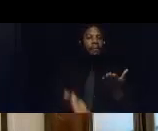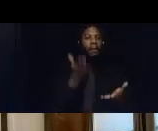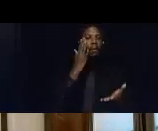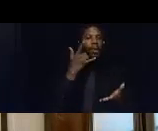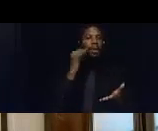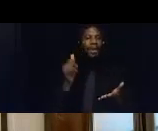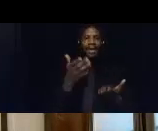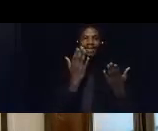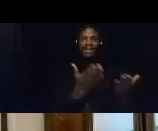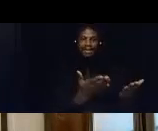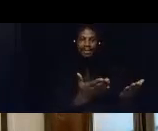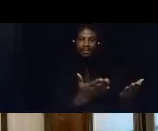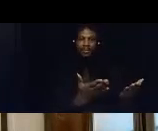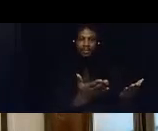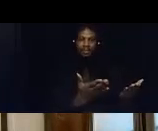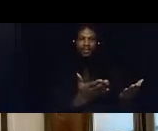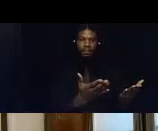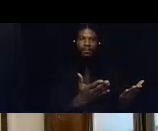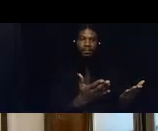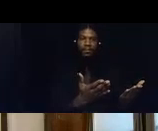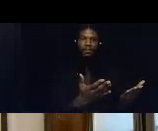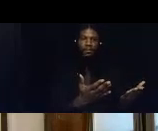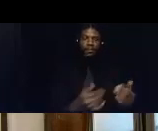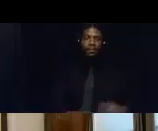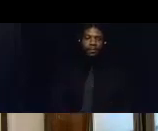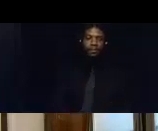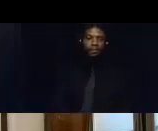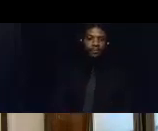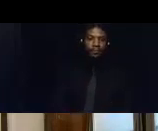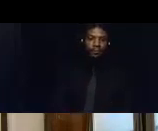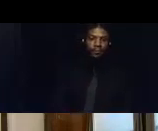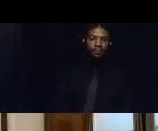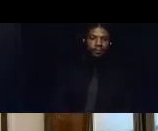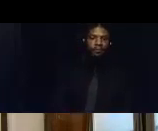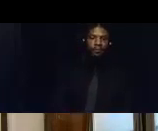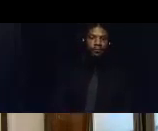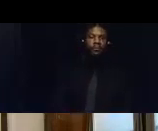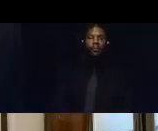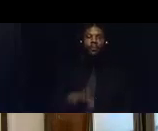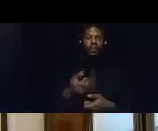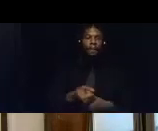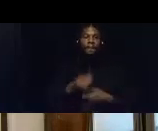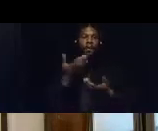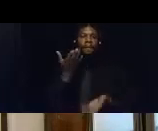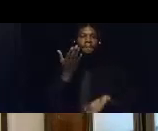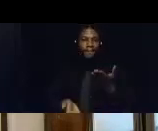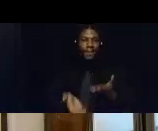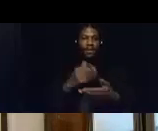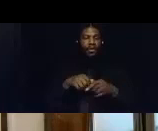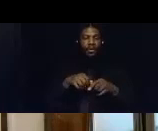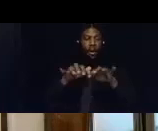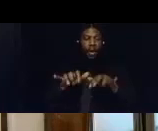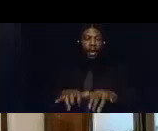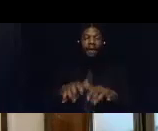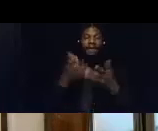okay? When I listen to, this is what your poem might look like in the end. When